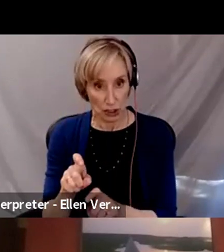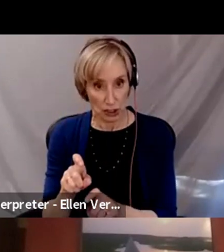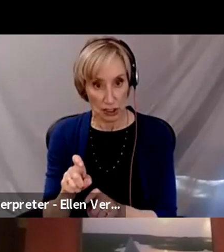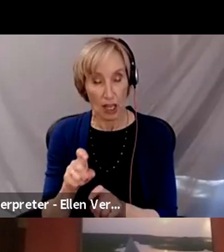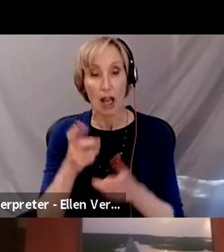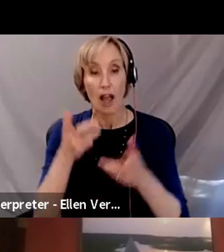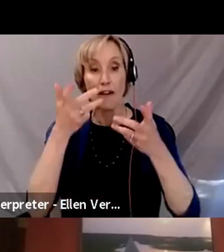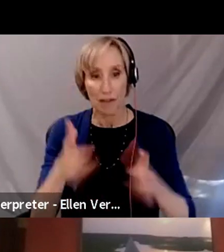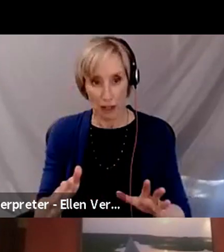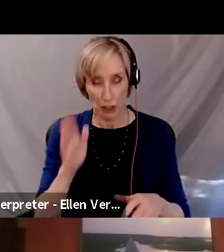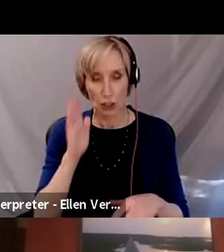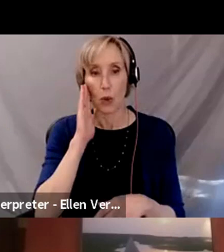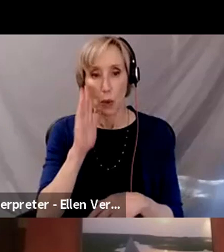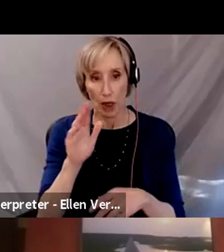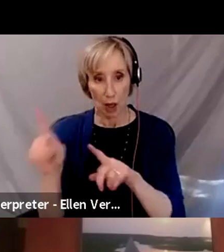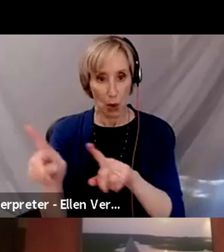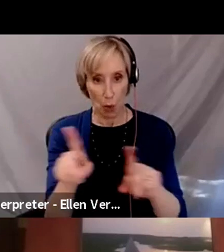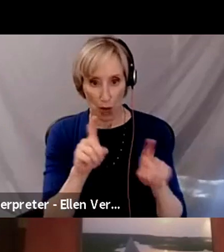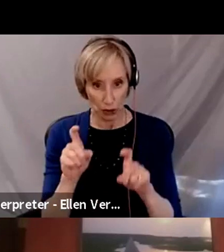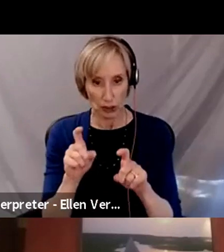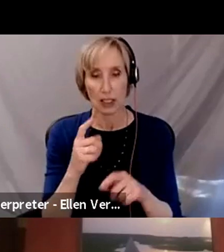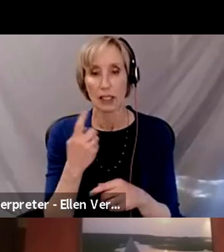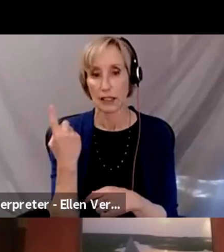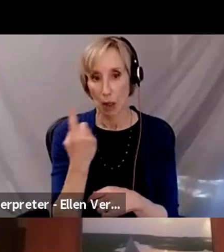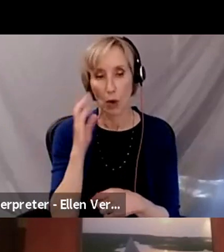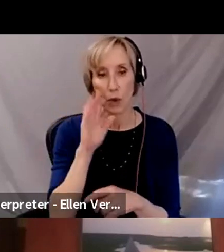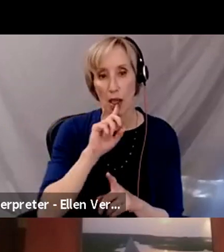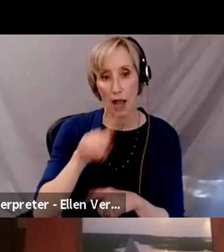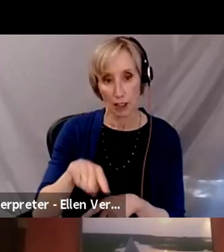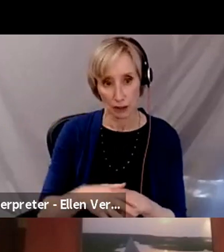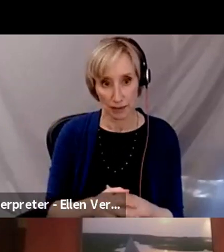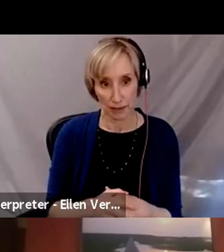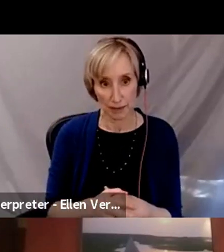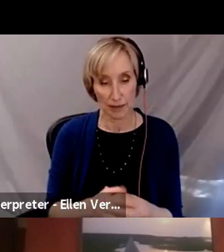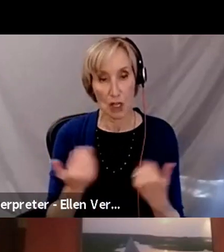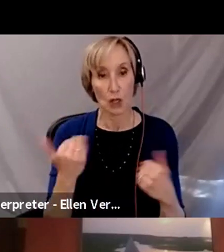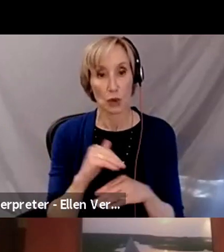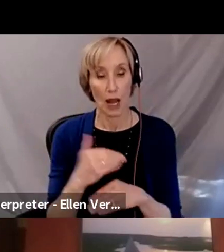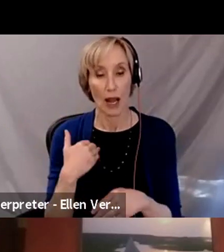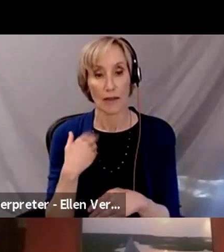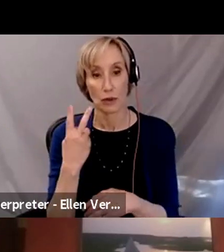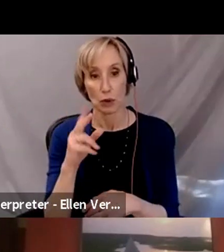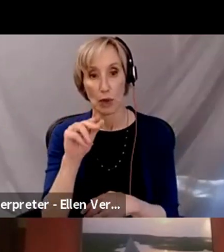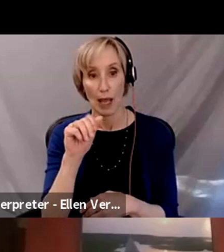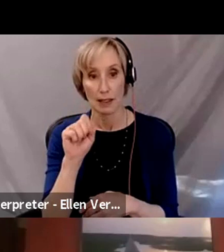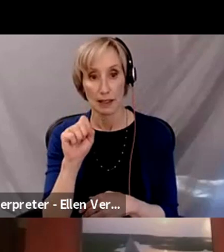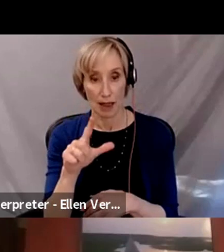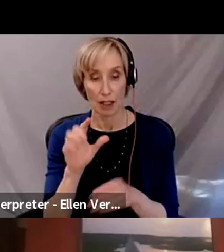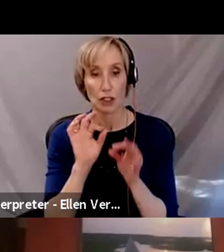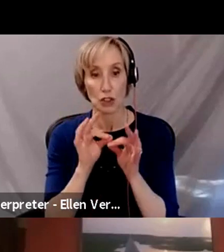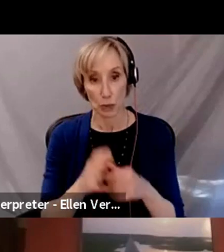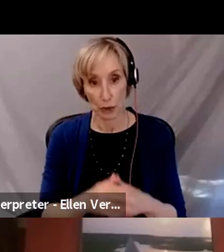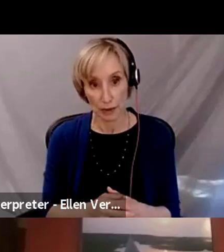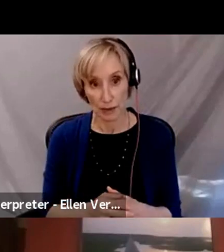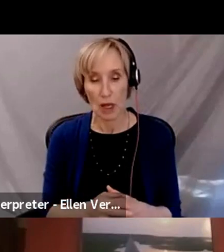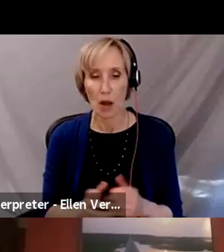the end. We welcome your questions. We have ASL interpreters here with us today. As such, we may